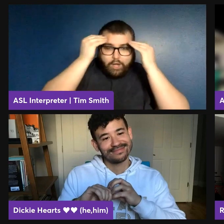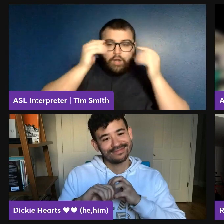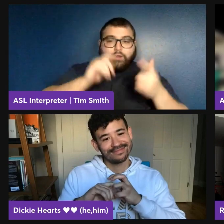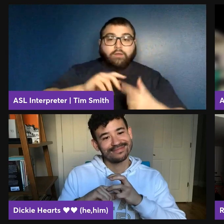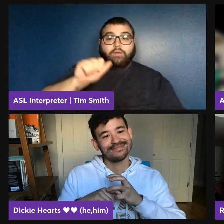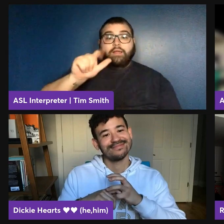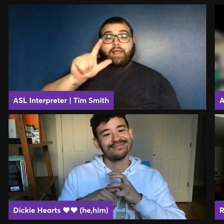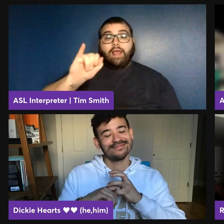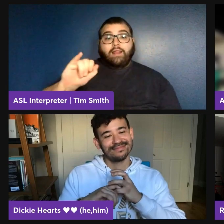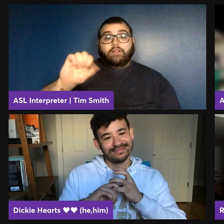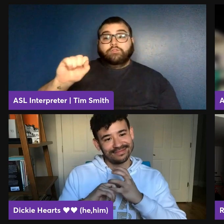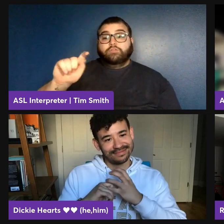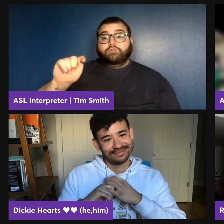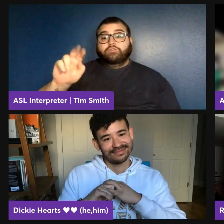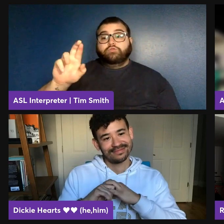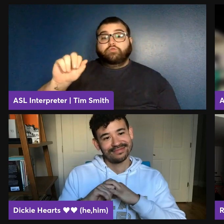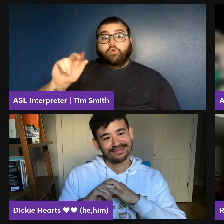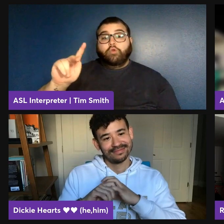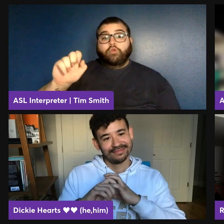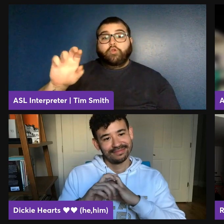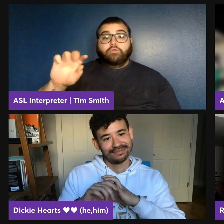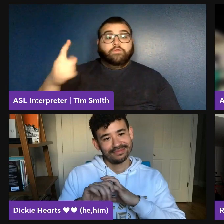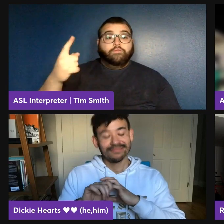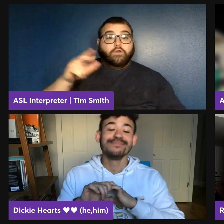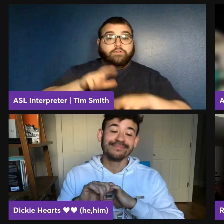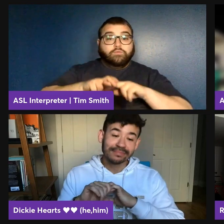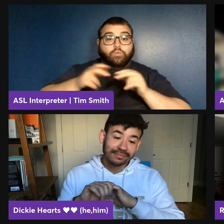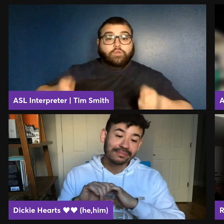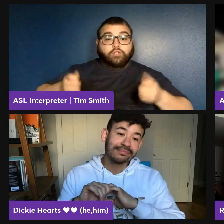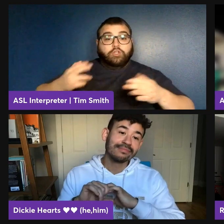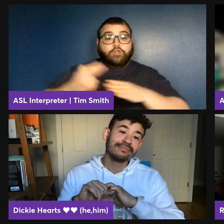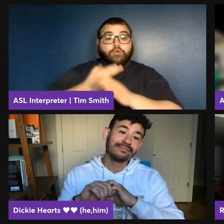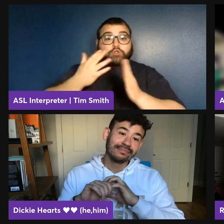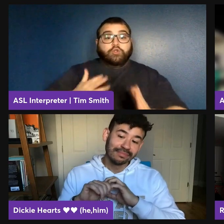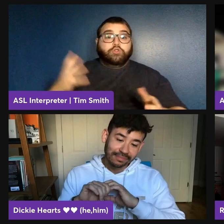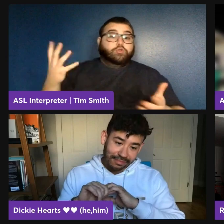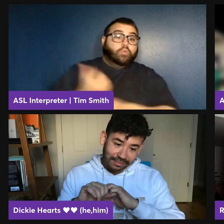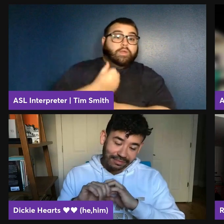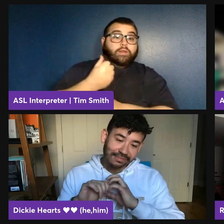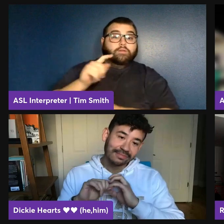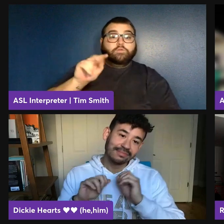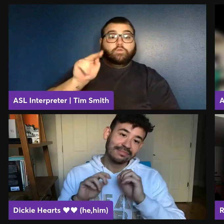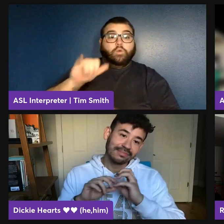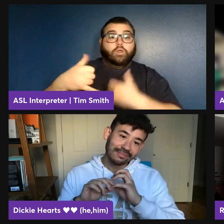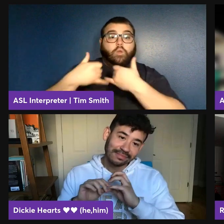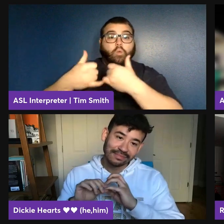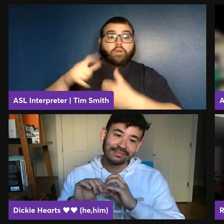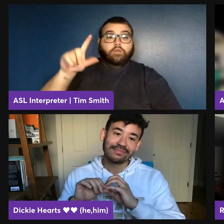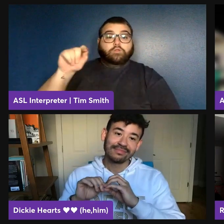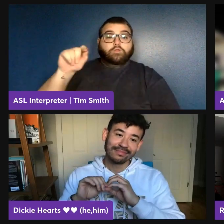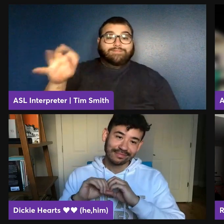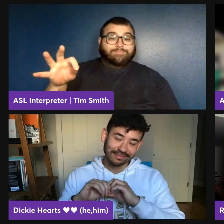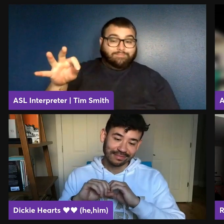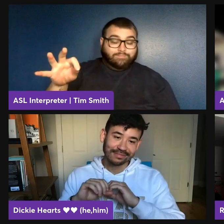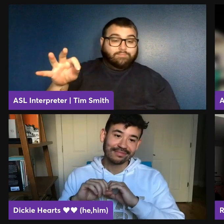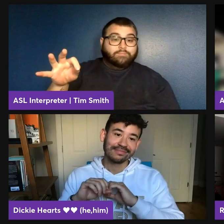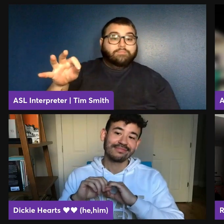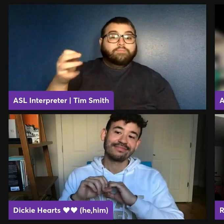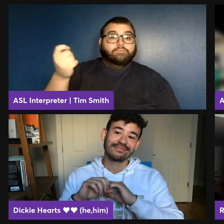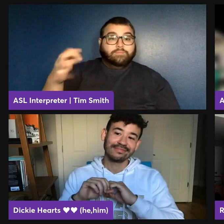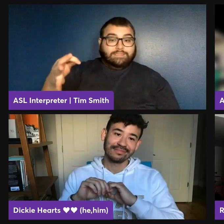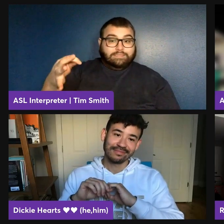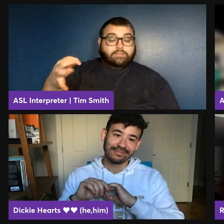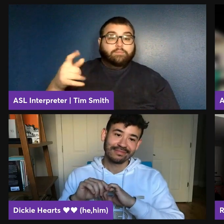the first wheelchair user to ever win a Tony, and that was, you know, 2019. But she still didn't have access to